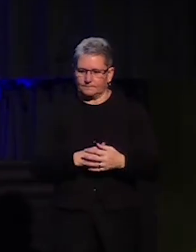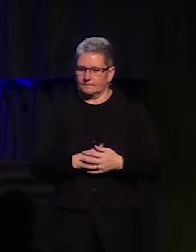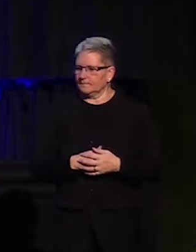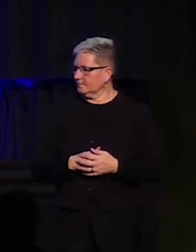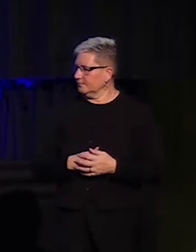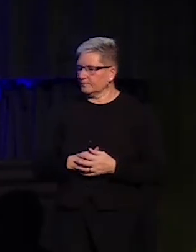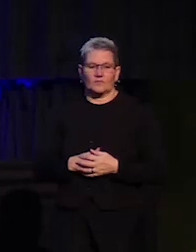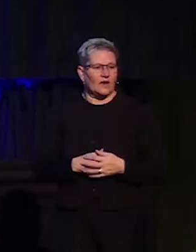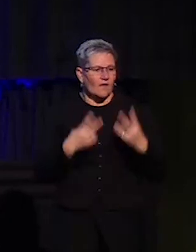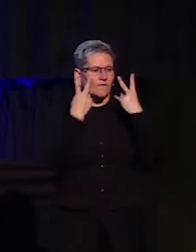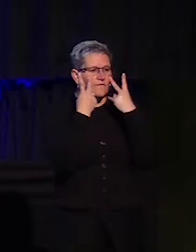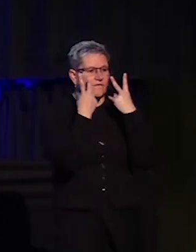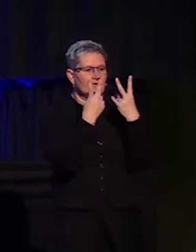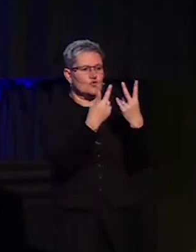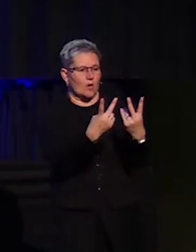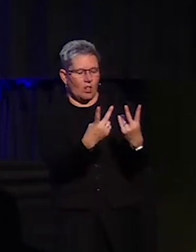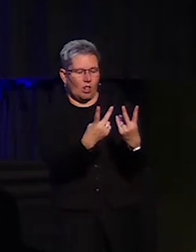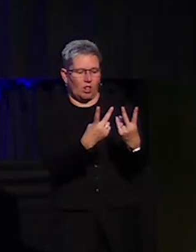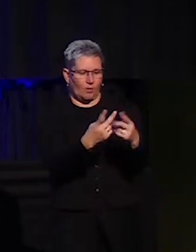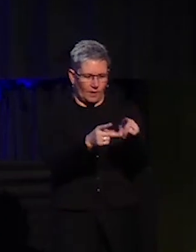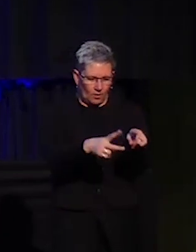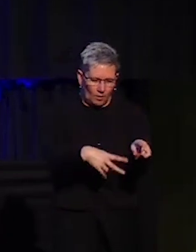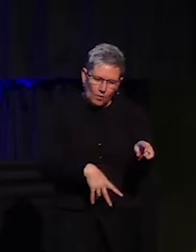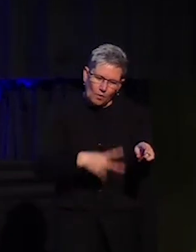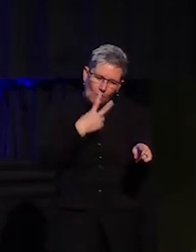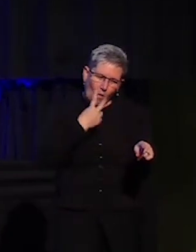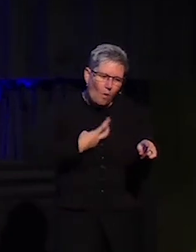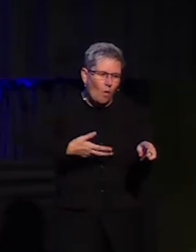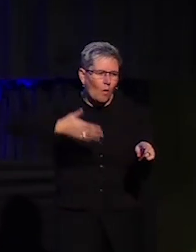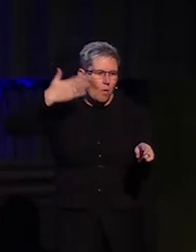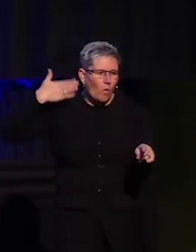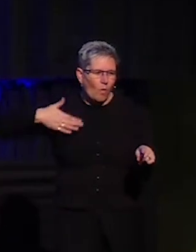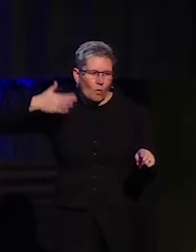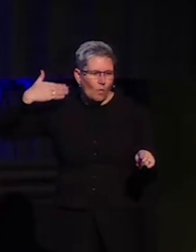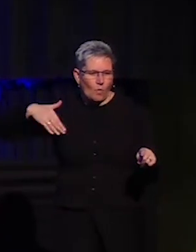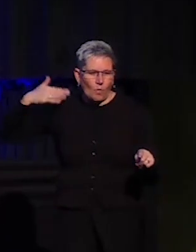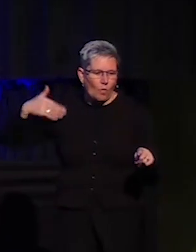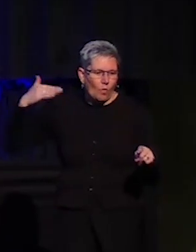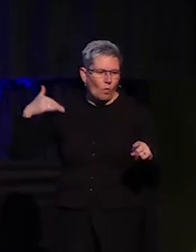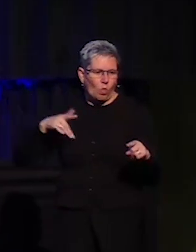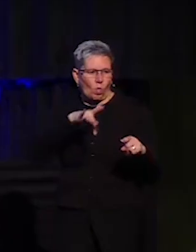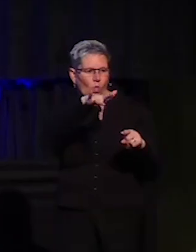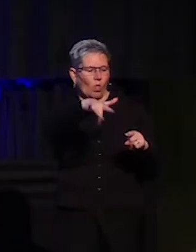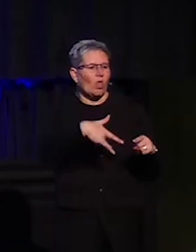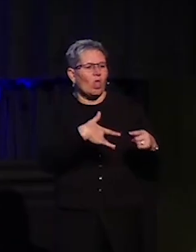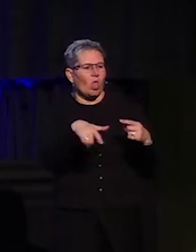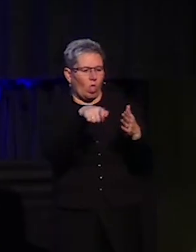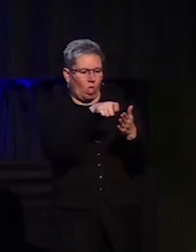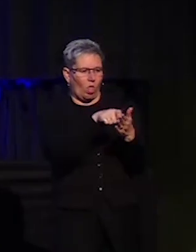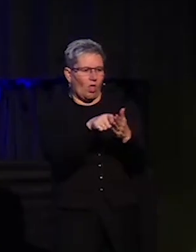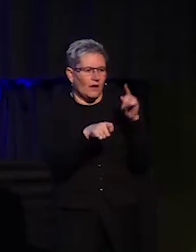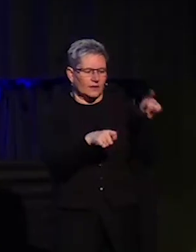There's a visual version, which is, it's so old school. It's so old school. There's a visual version, which is write the words that appear in this